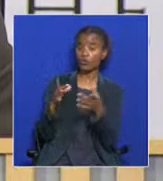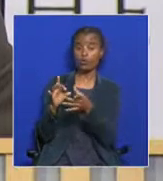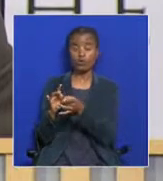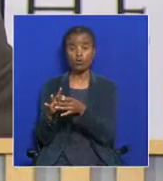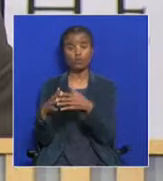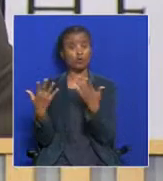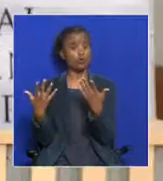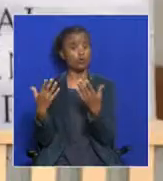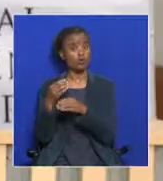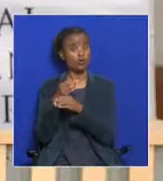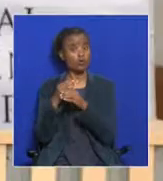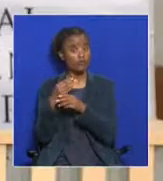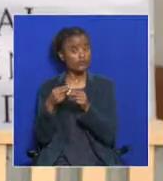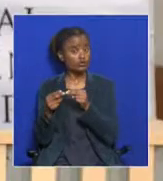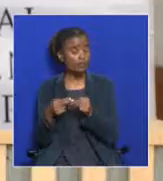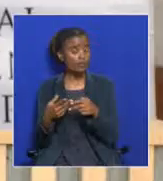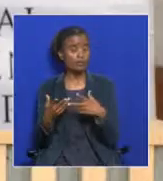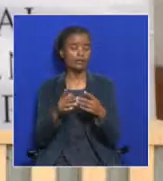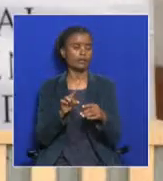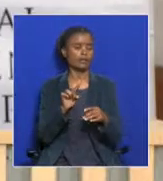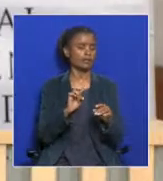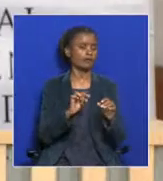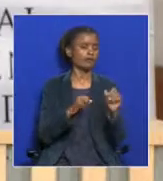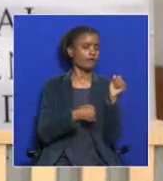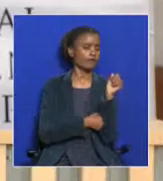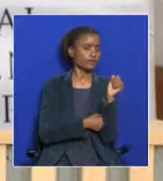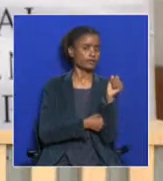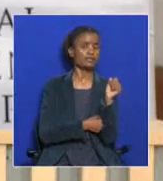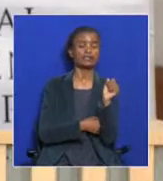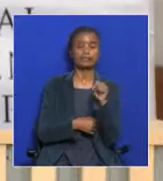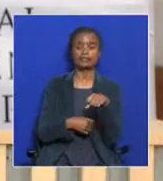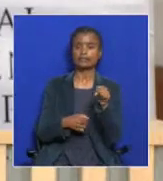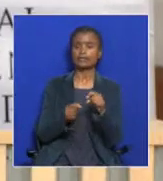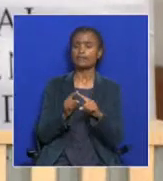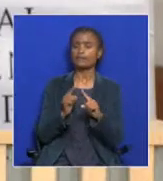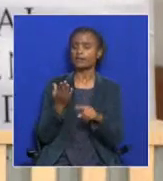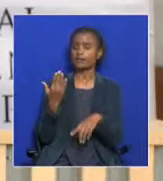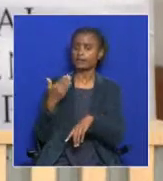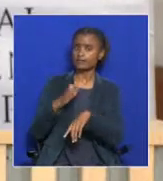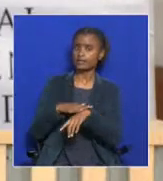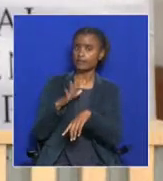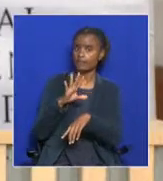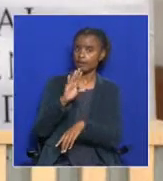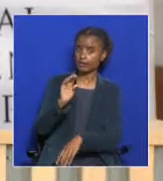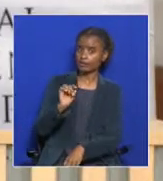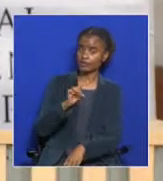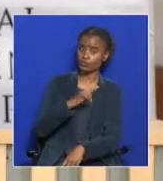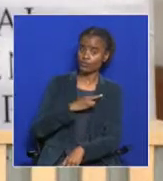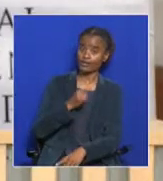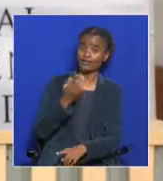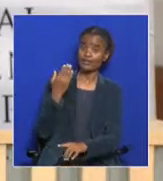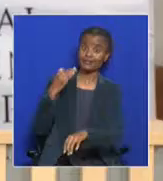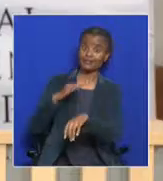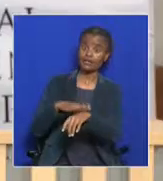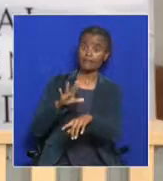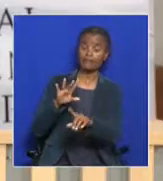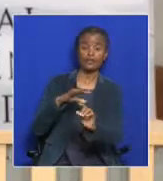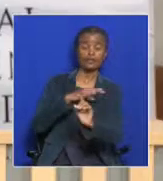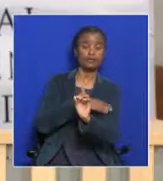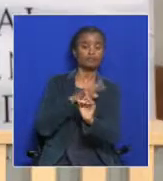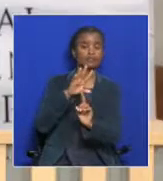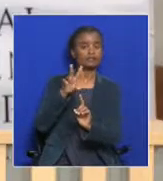office. Yes. So why didn't you ask then, because by then you had received Captain Duma's call, why didn't you ask Warrant